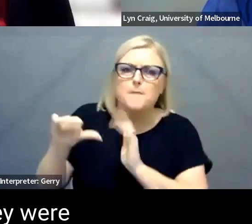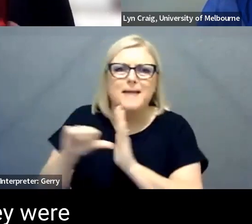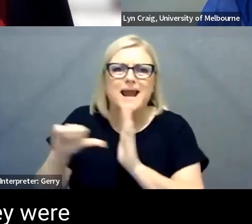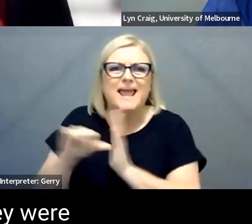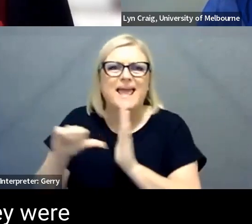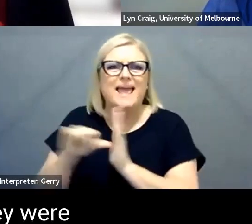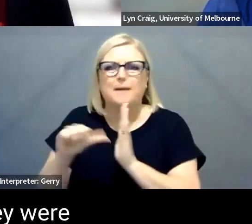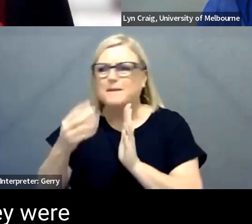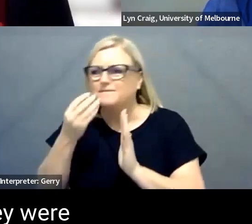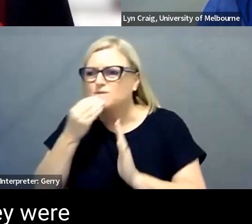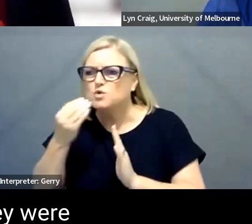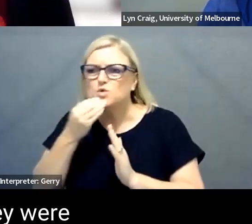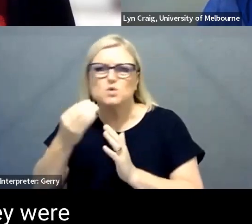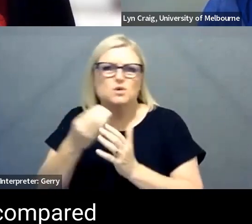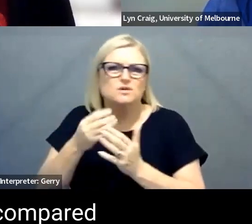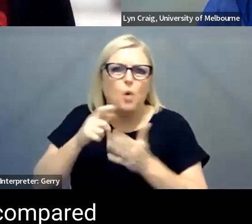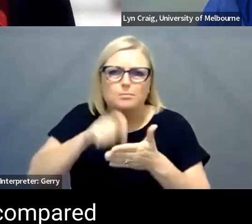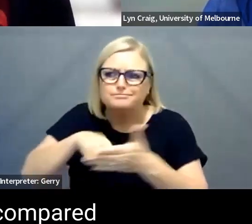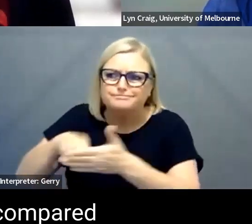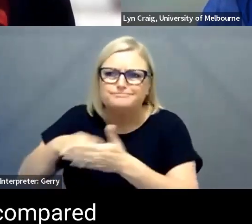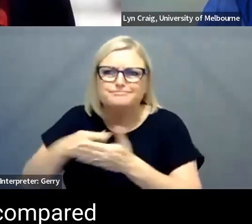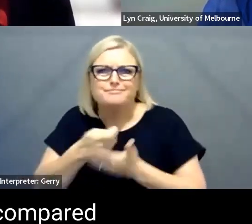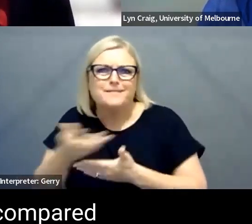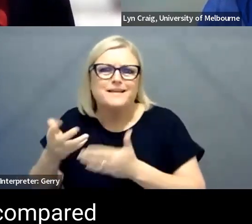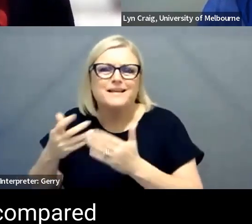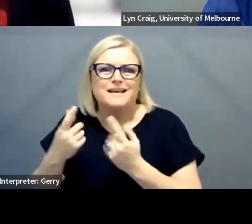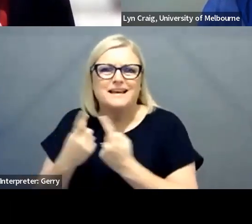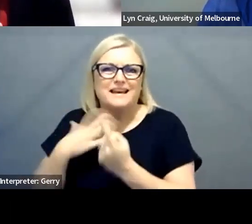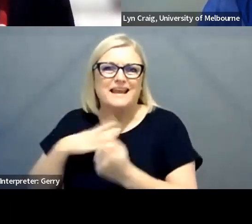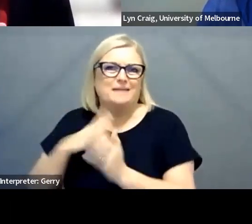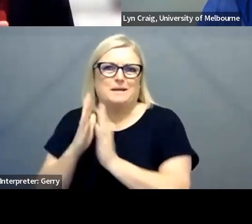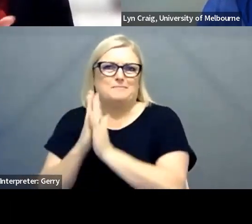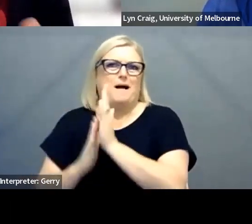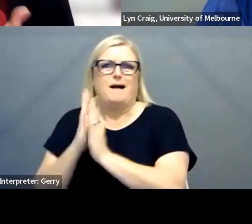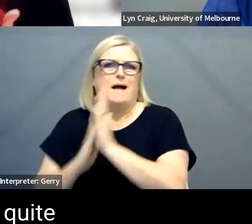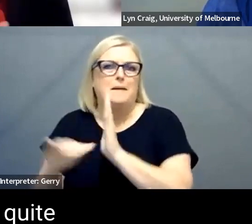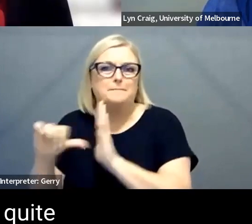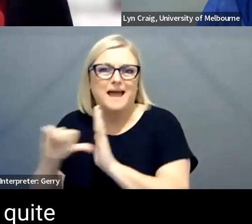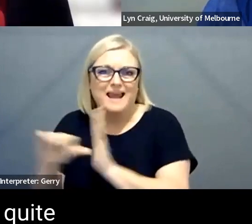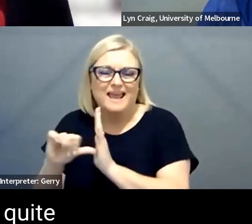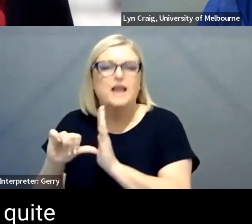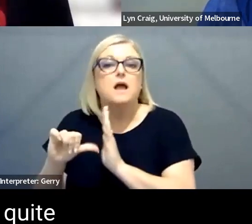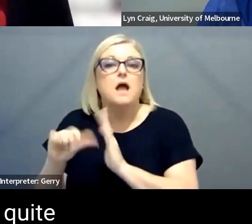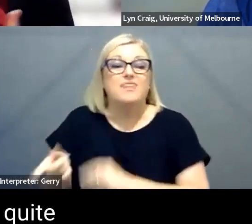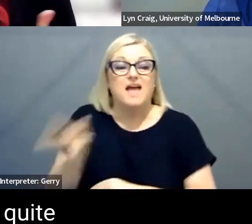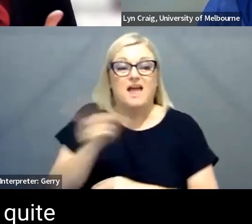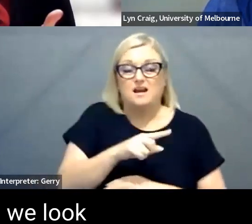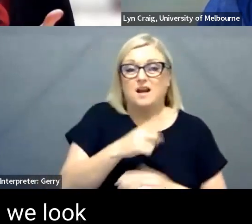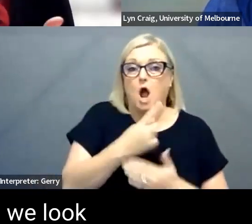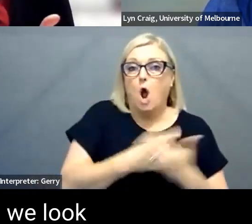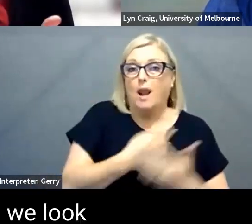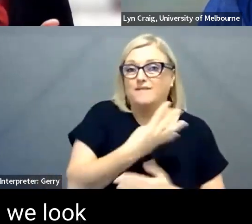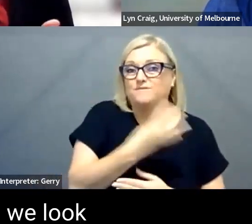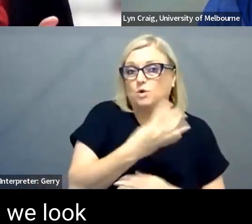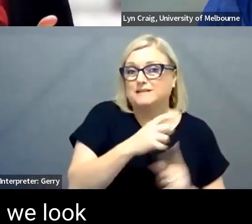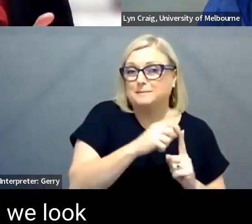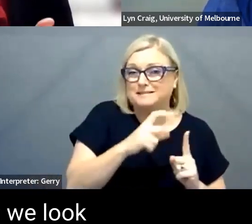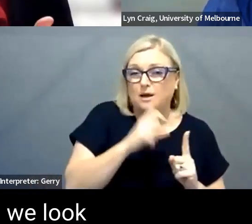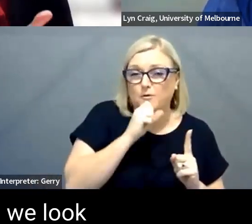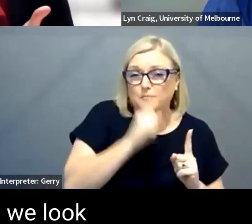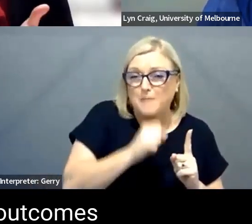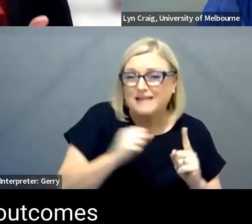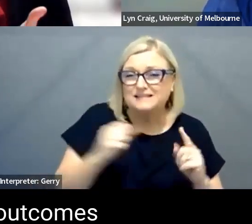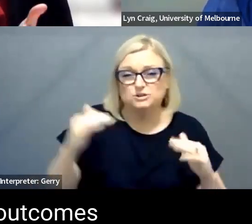expenses because they were running short. And that was compared to 14% of men in that age group too. So that's quite a big difference. And I mean, I guess when we look at